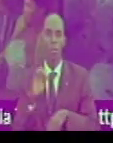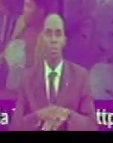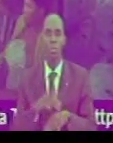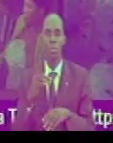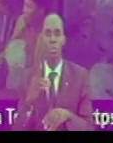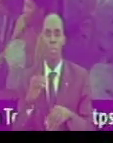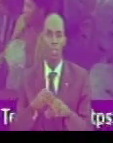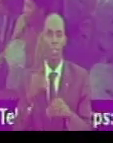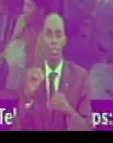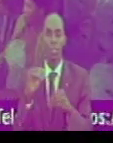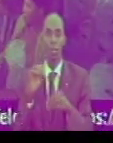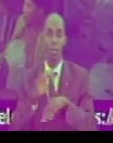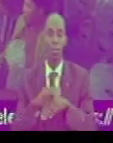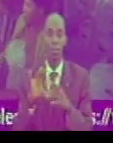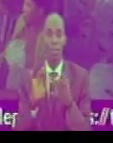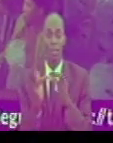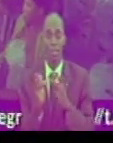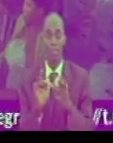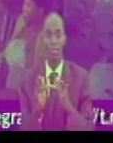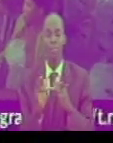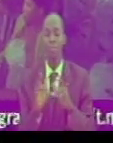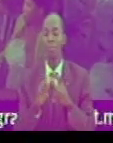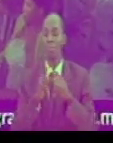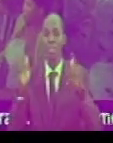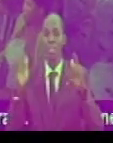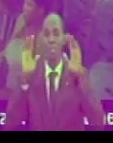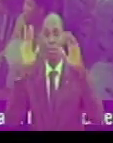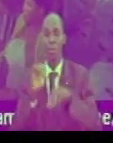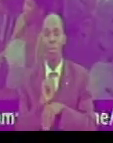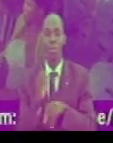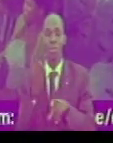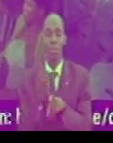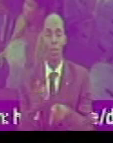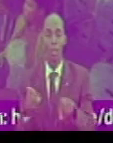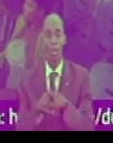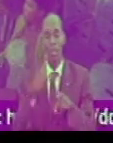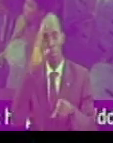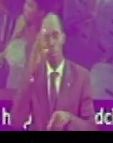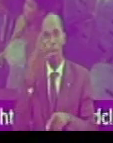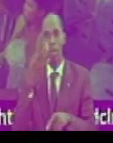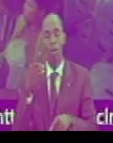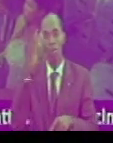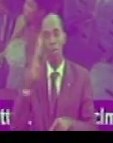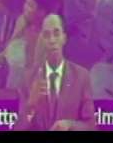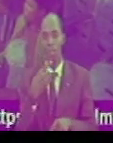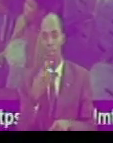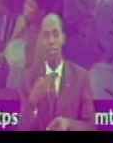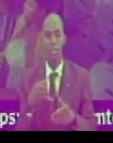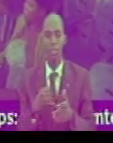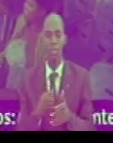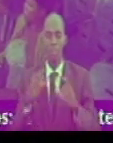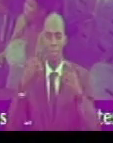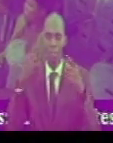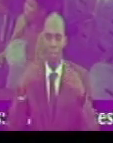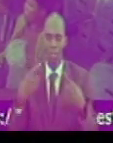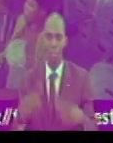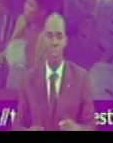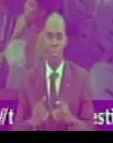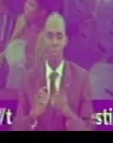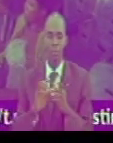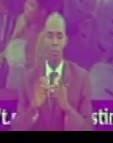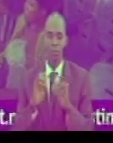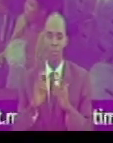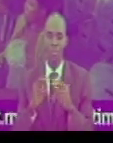it started instantaneously. And it's been indeed a global explosion of miracles everywhere. And this